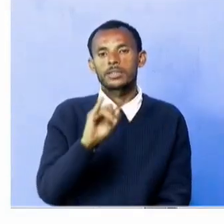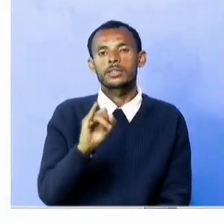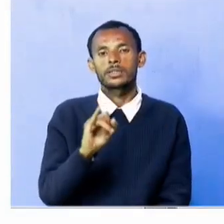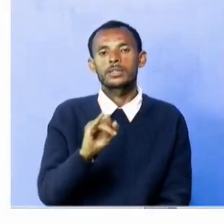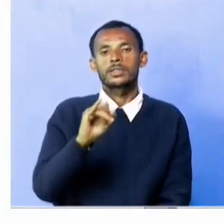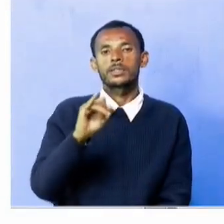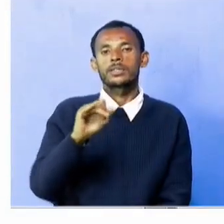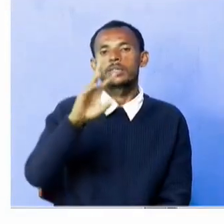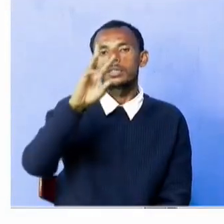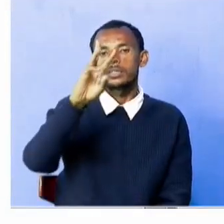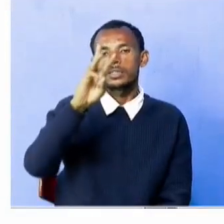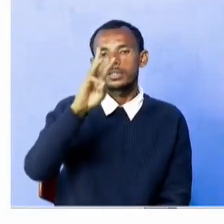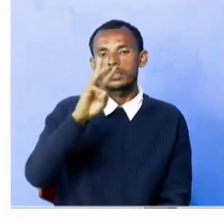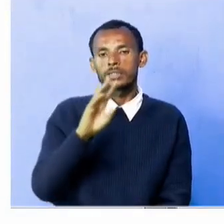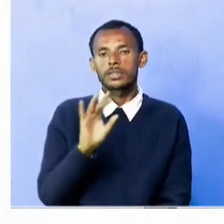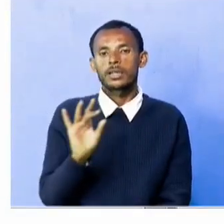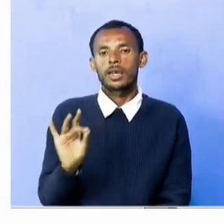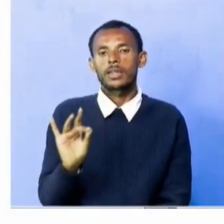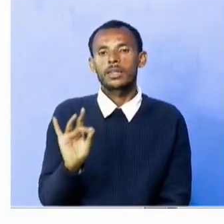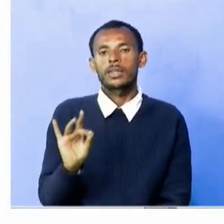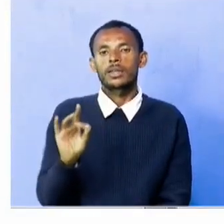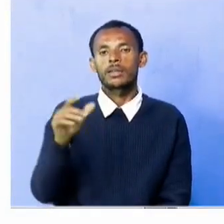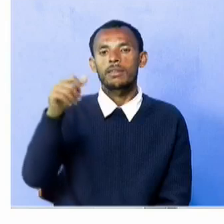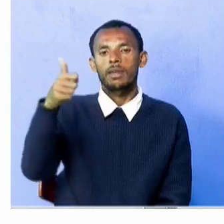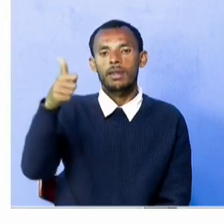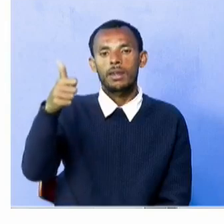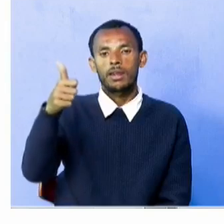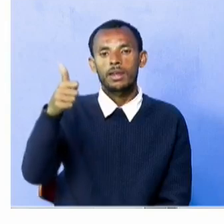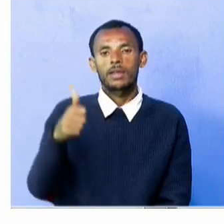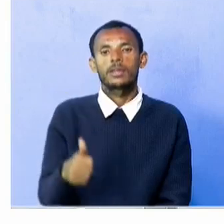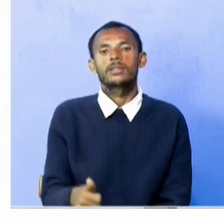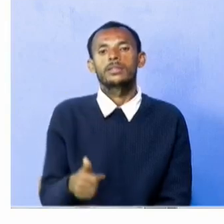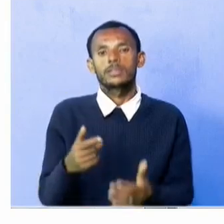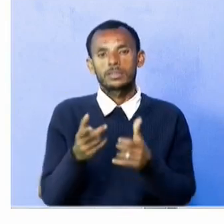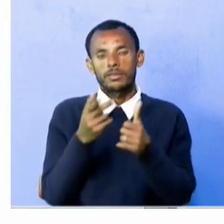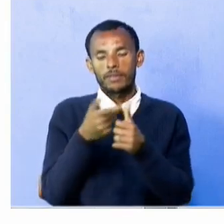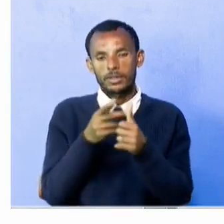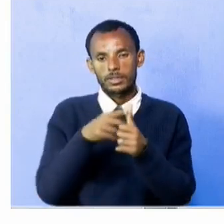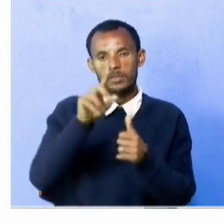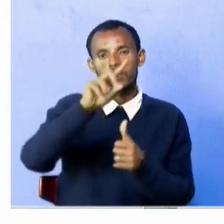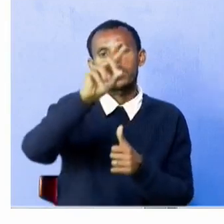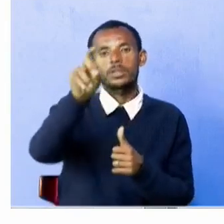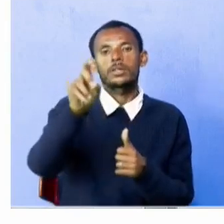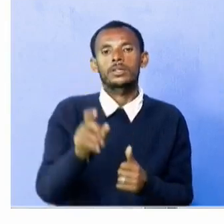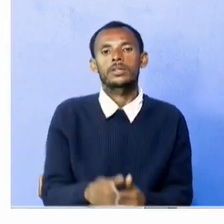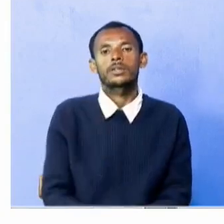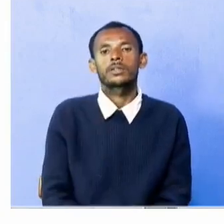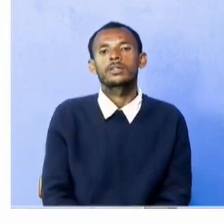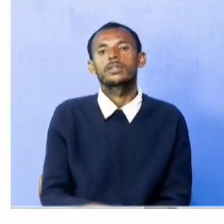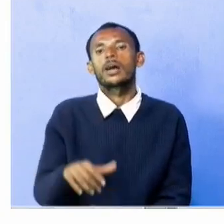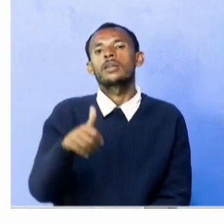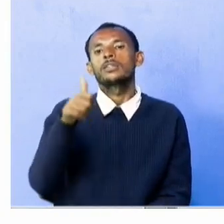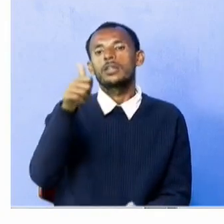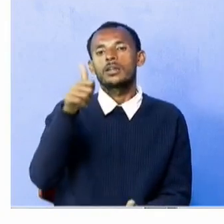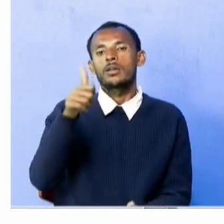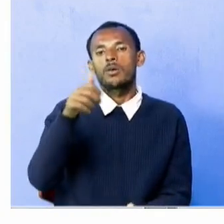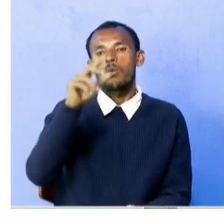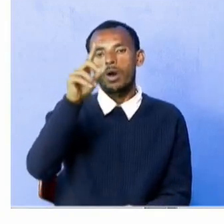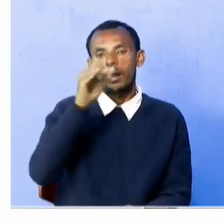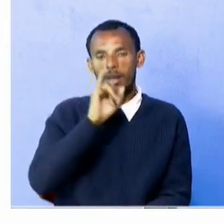6, this is x, this is 10. Okay, this is the first question. The other one